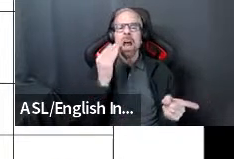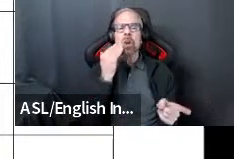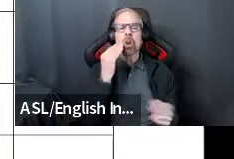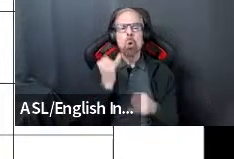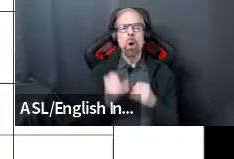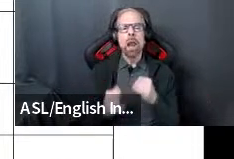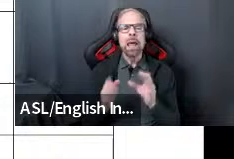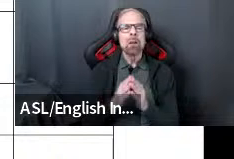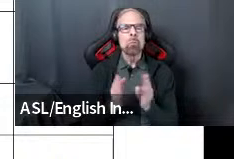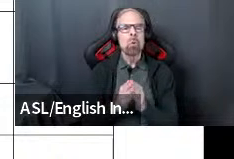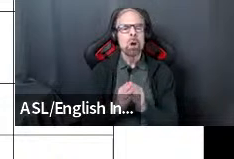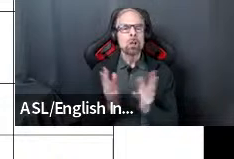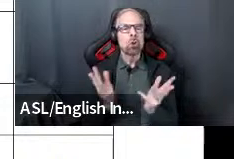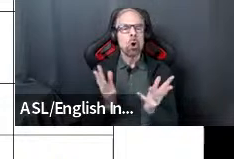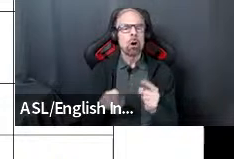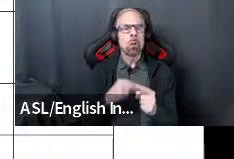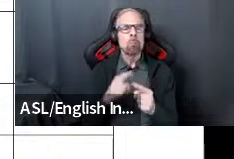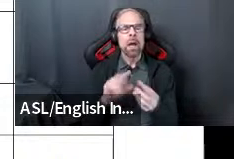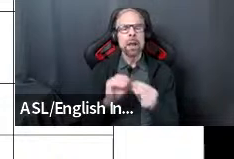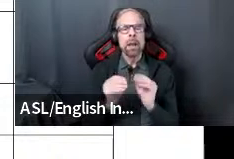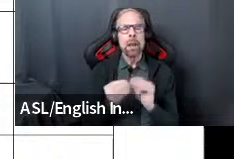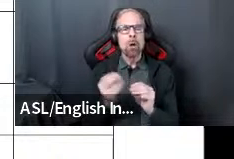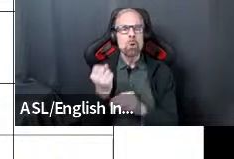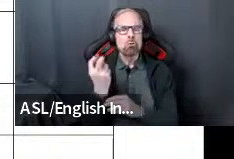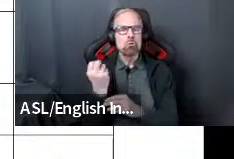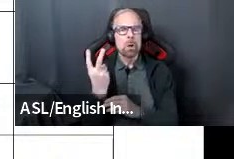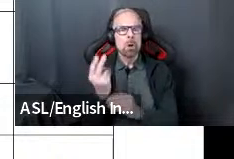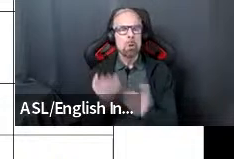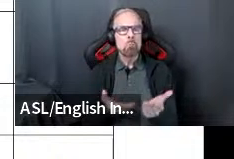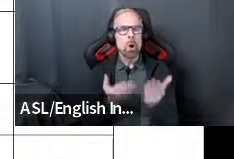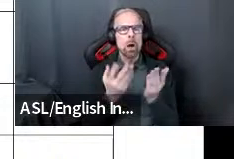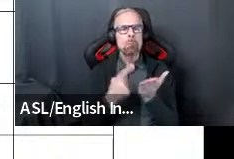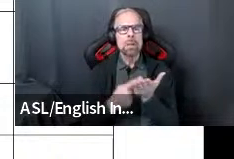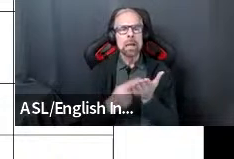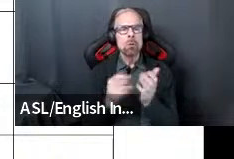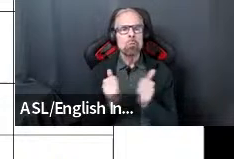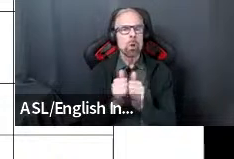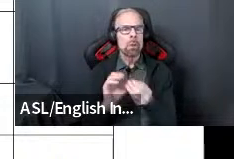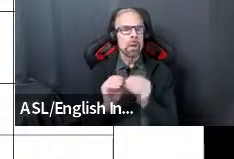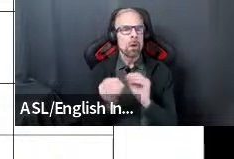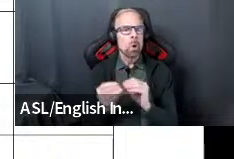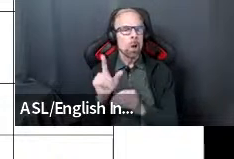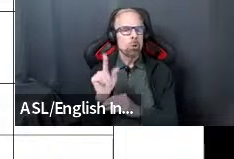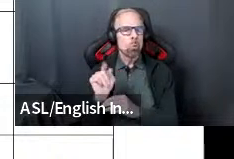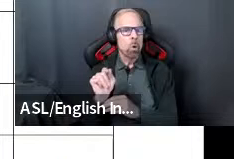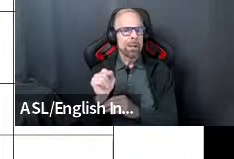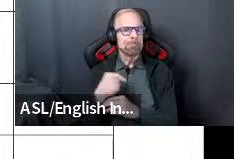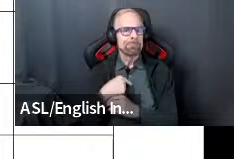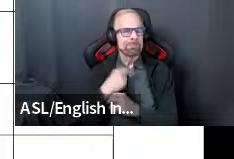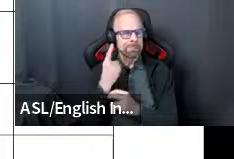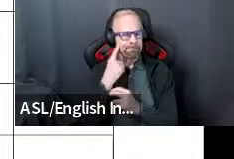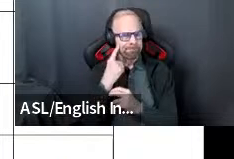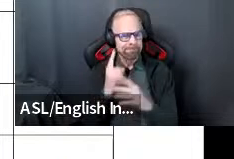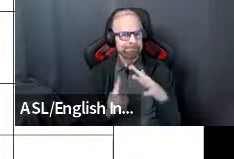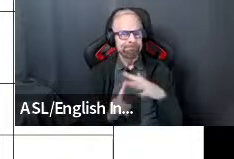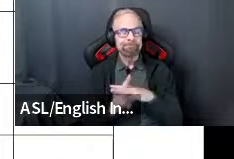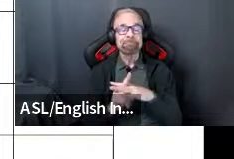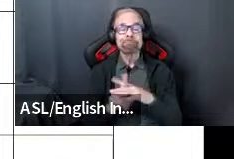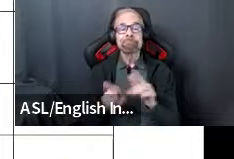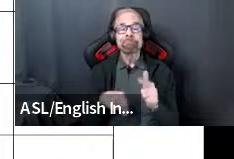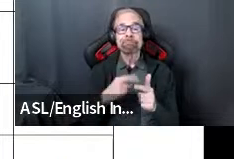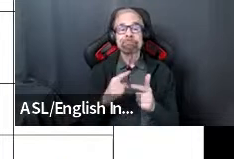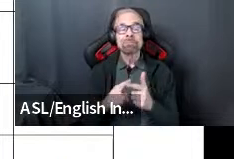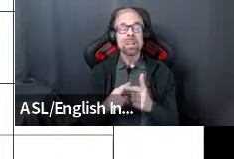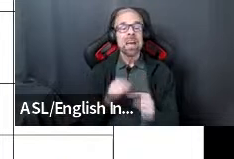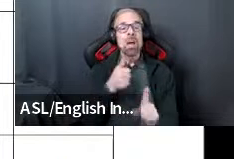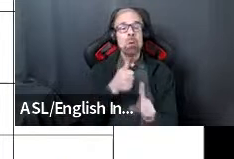talked in regards to 12, and when we brought up the discussion right now with 20, I was just reminded of ramps and the impact of ice on